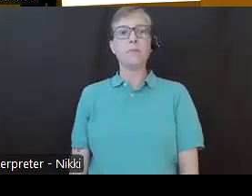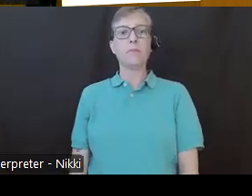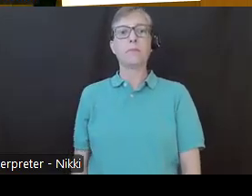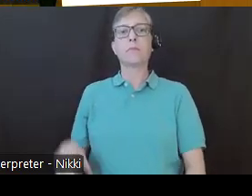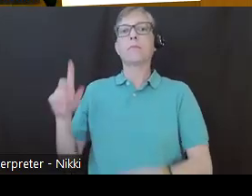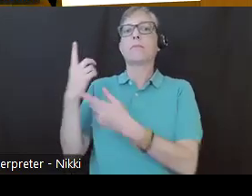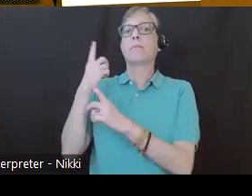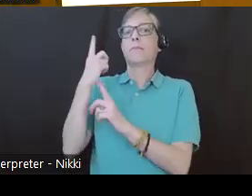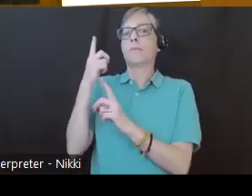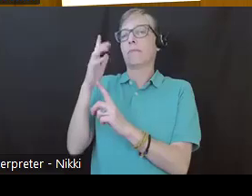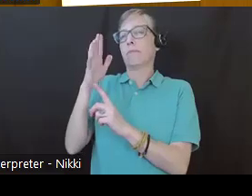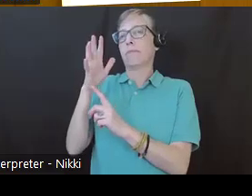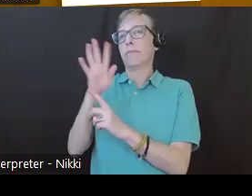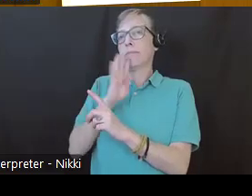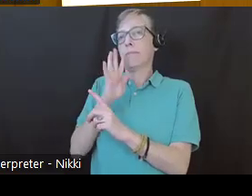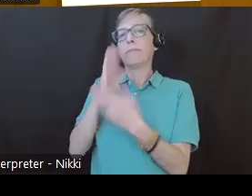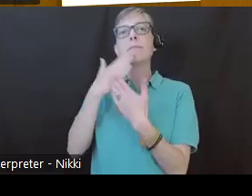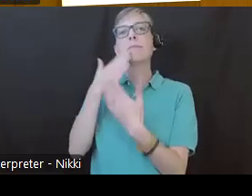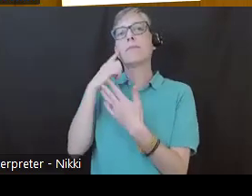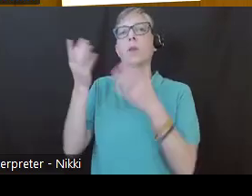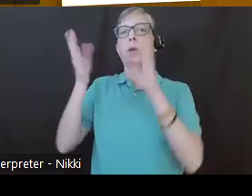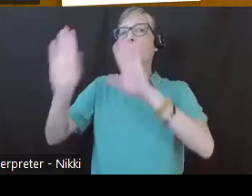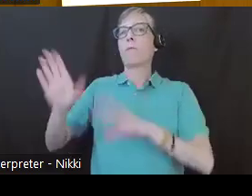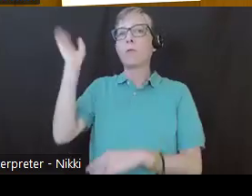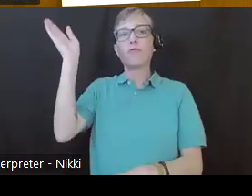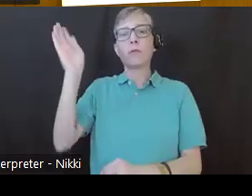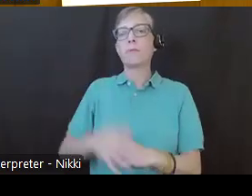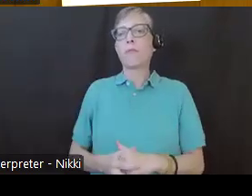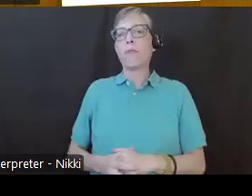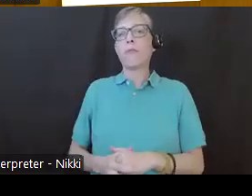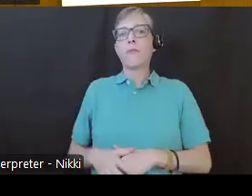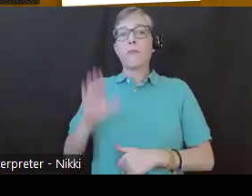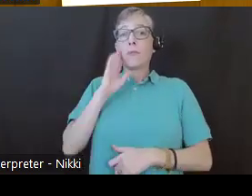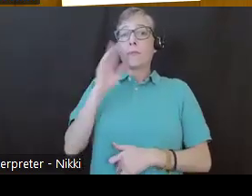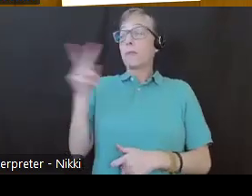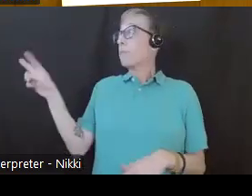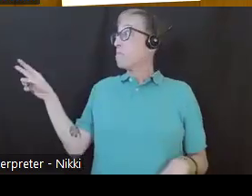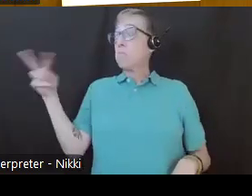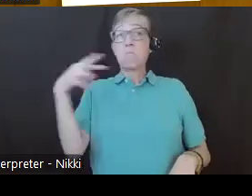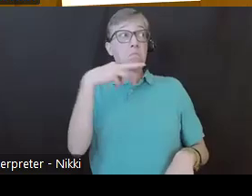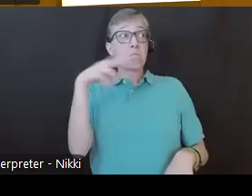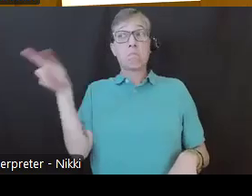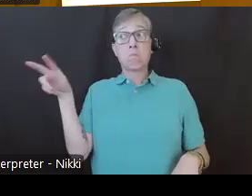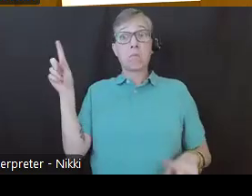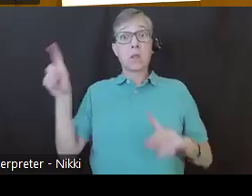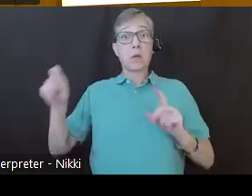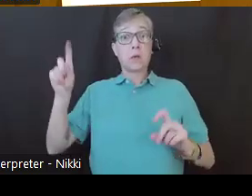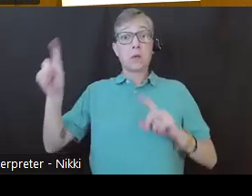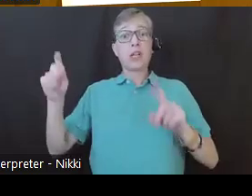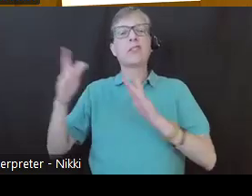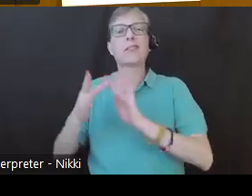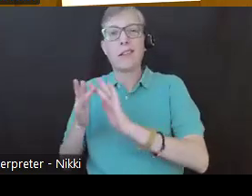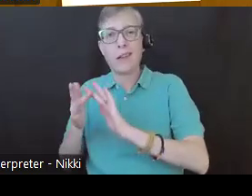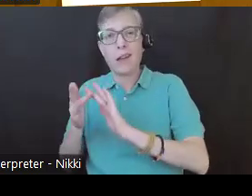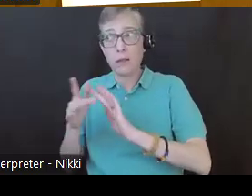Thank you so much for this wonderful talk. I'm going to check to see if there are any questions online. While I do that,